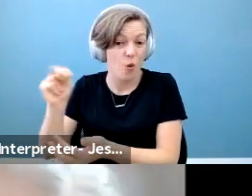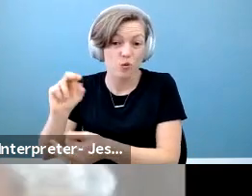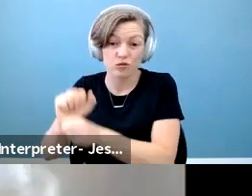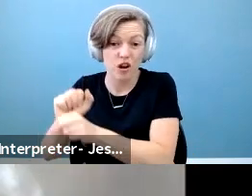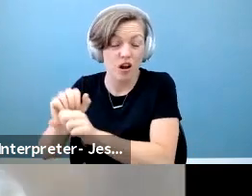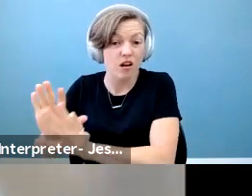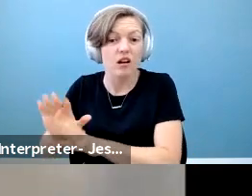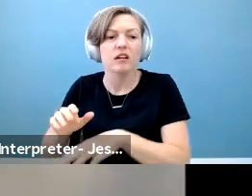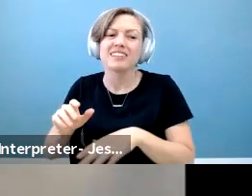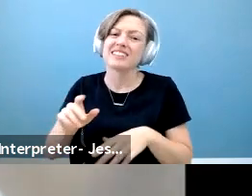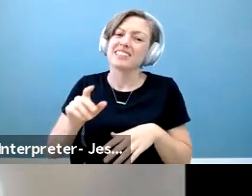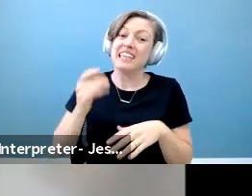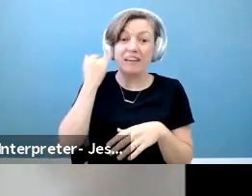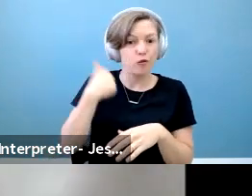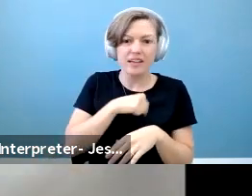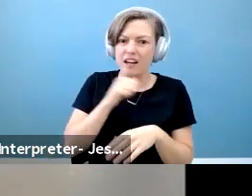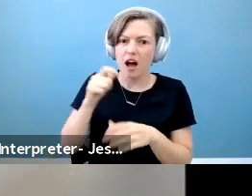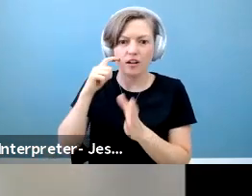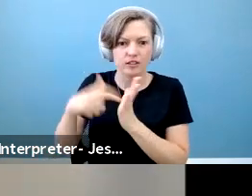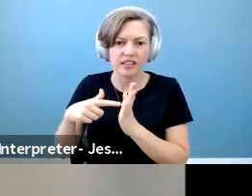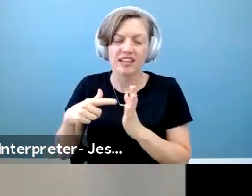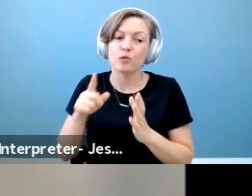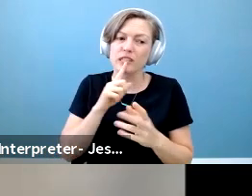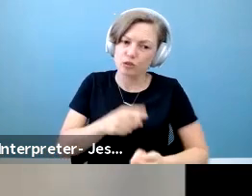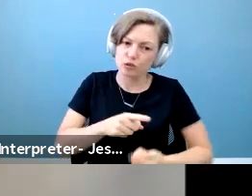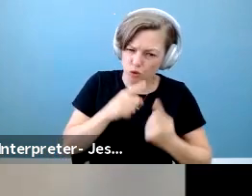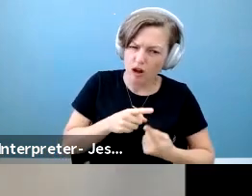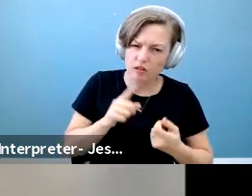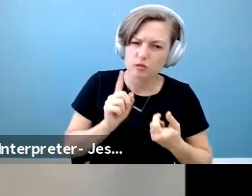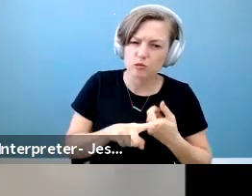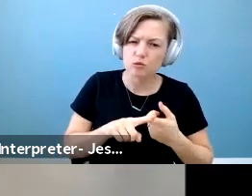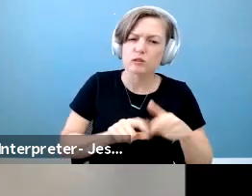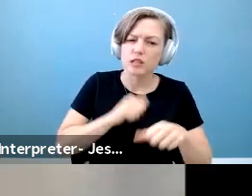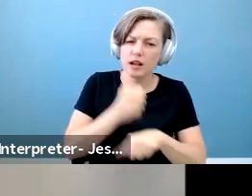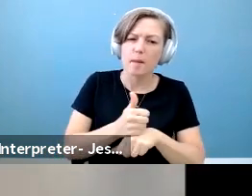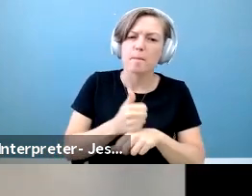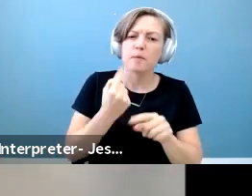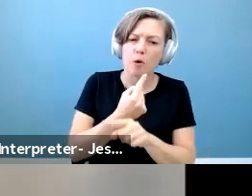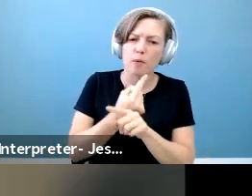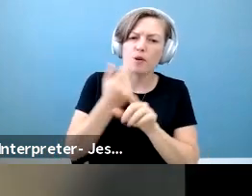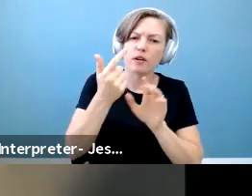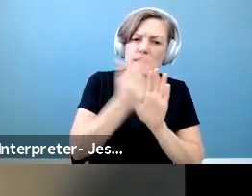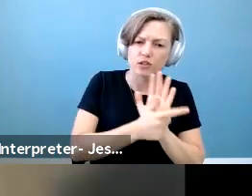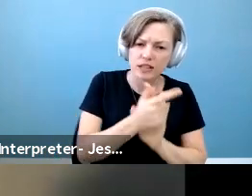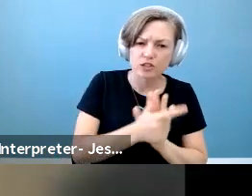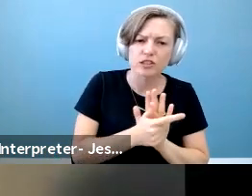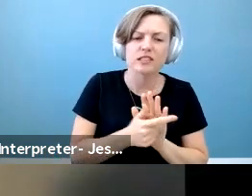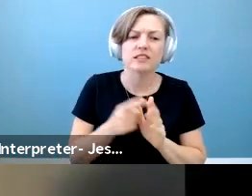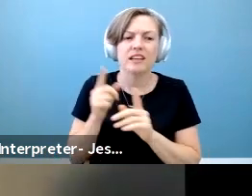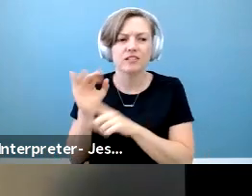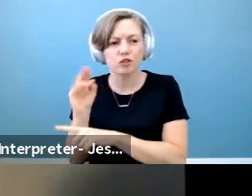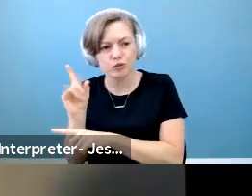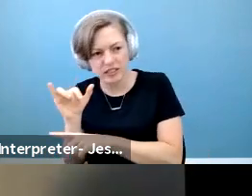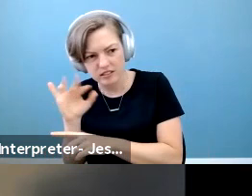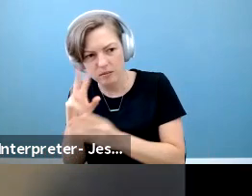struggle to enact the kind of legislation that Keisha is talking about, that Judy's talking about, and that I talked about.